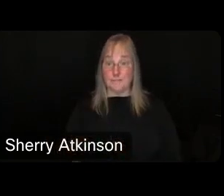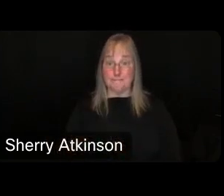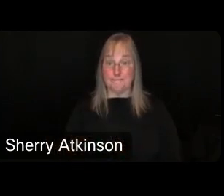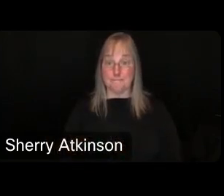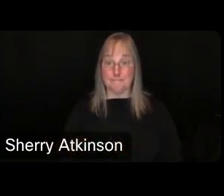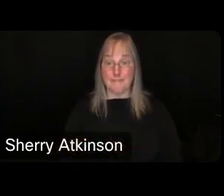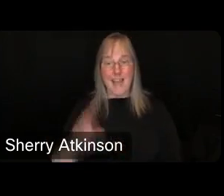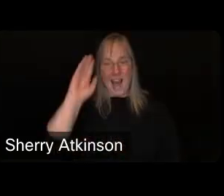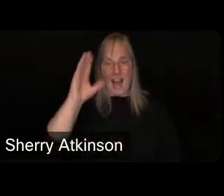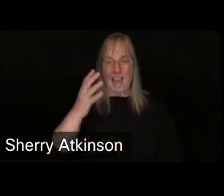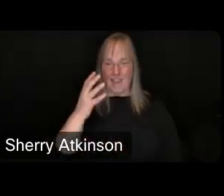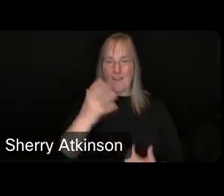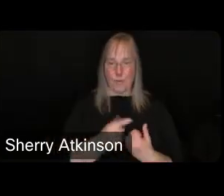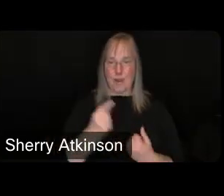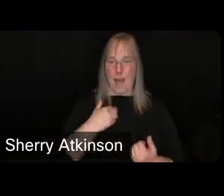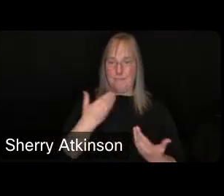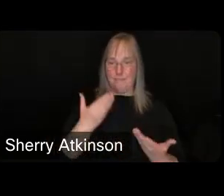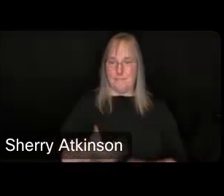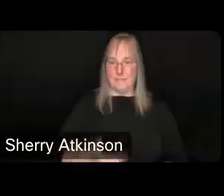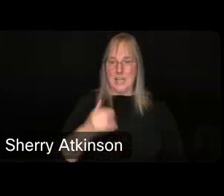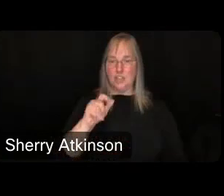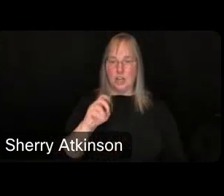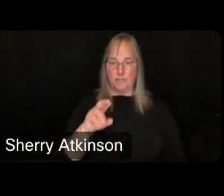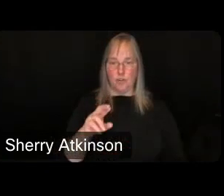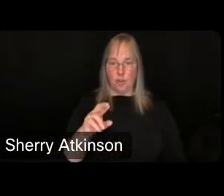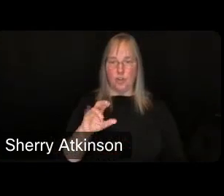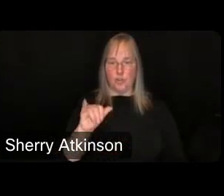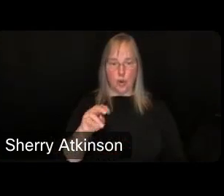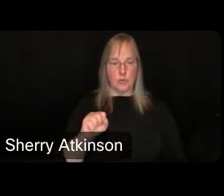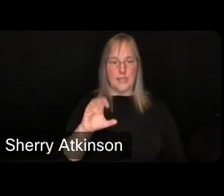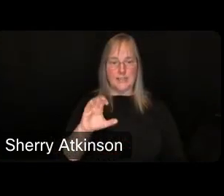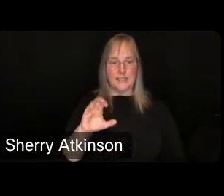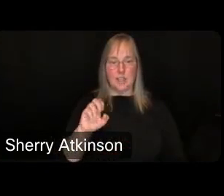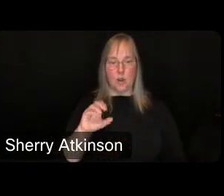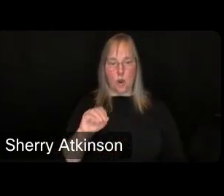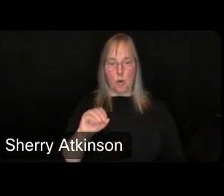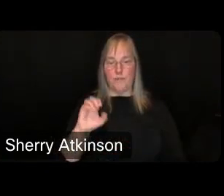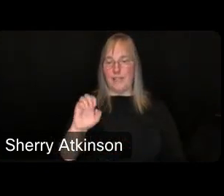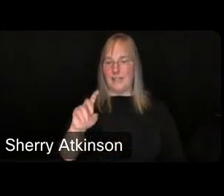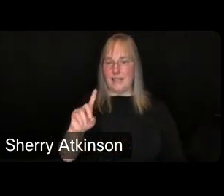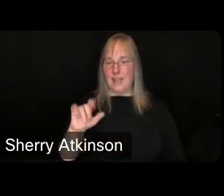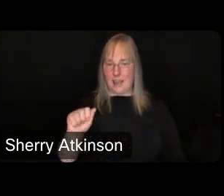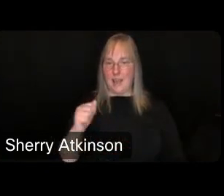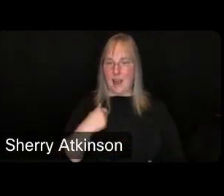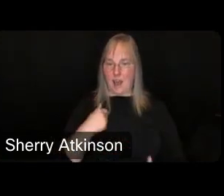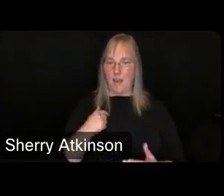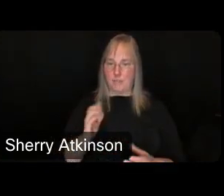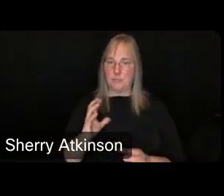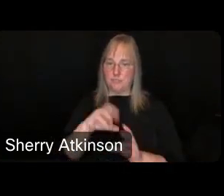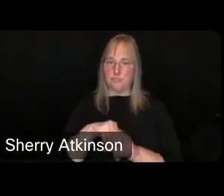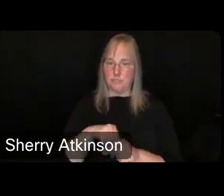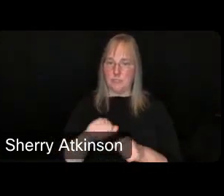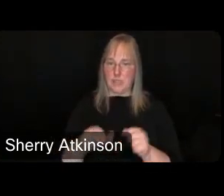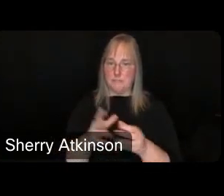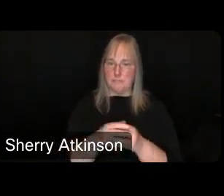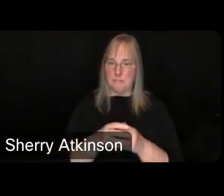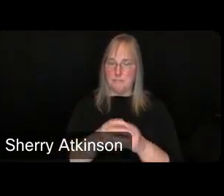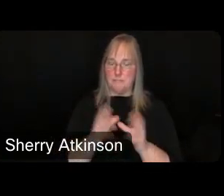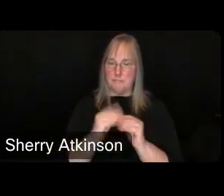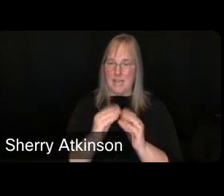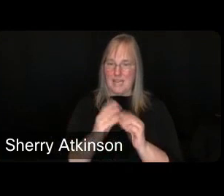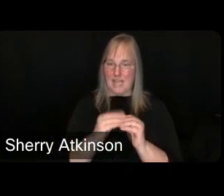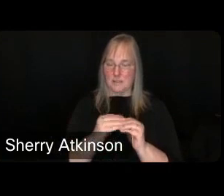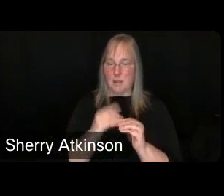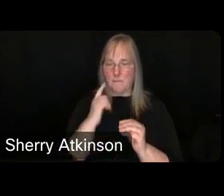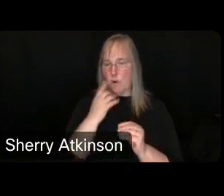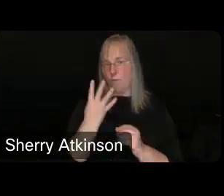Hi, everyone. I'm Jennifer Jones, CEO of EDA. I've been part of these meetings for about, I guess, 4 or 5 years. But previously, I